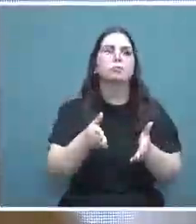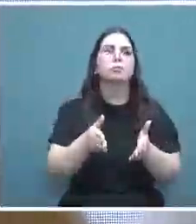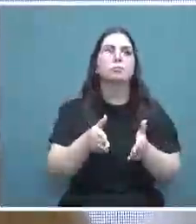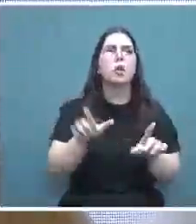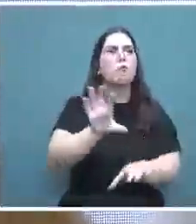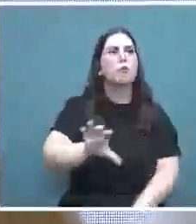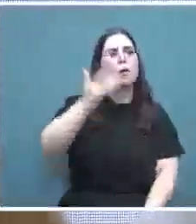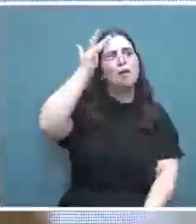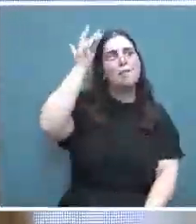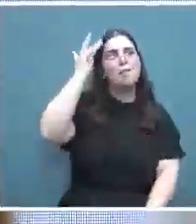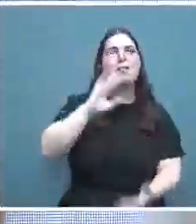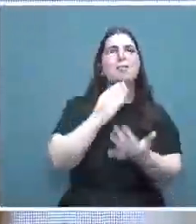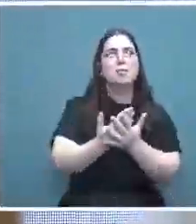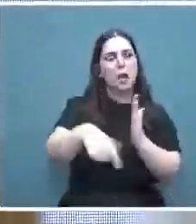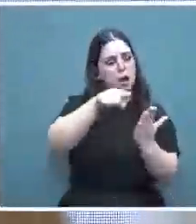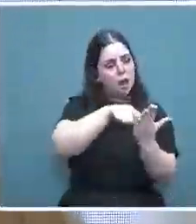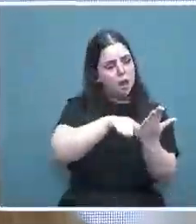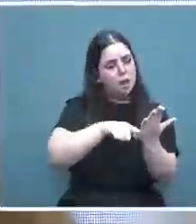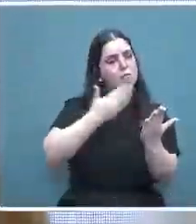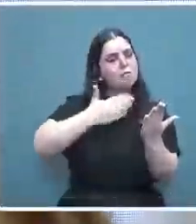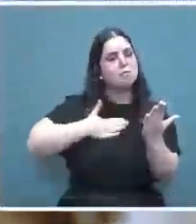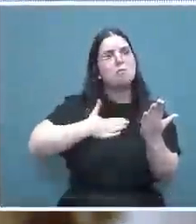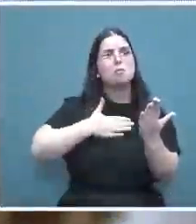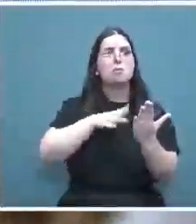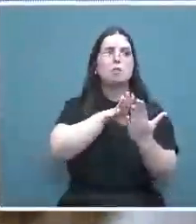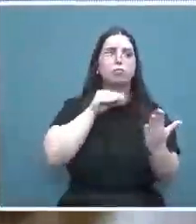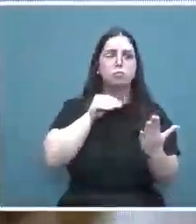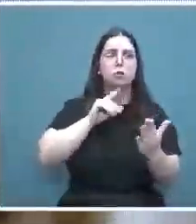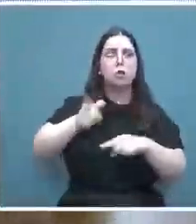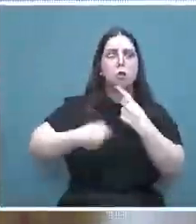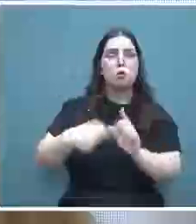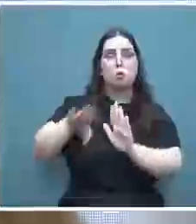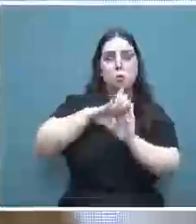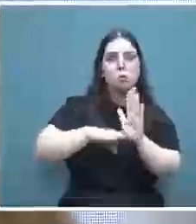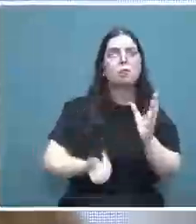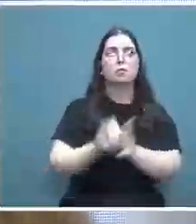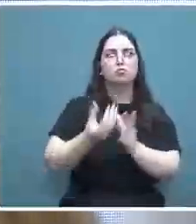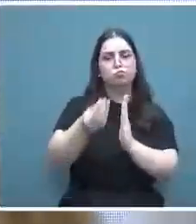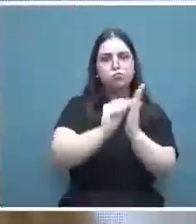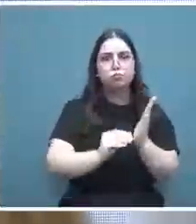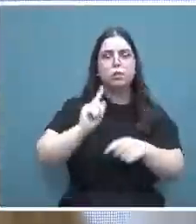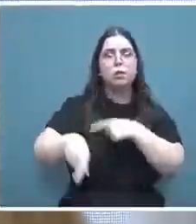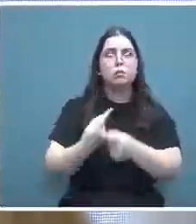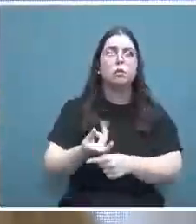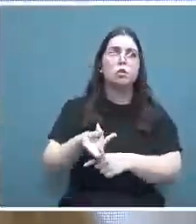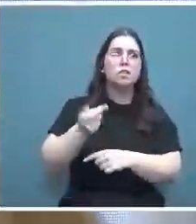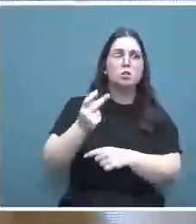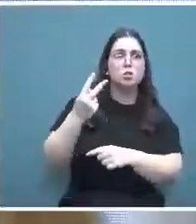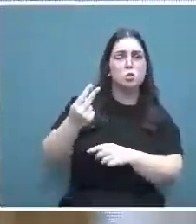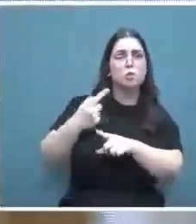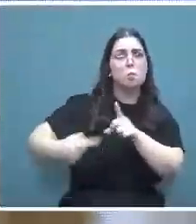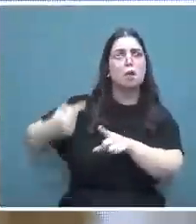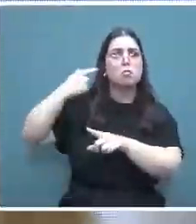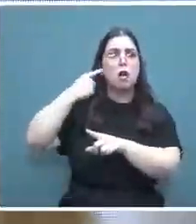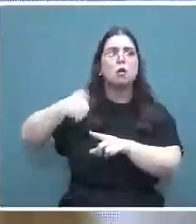easy way how to do it. So we're providing granting programs for them, and by the last 2.5 years, so we have